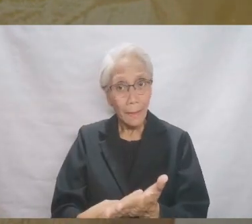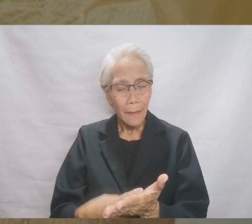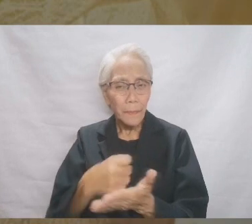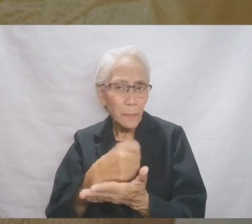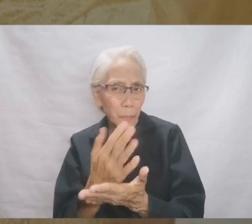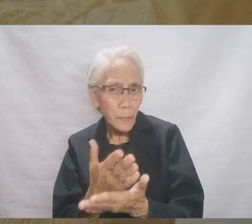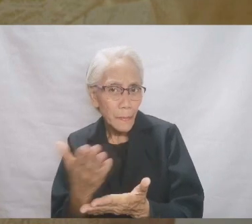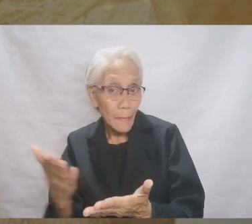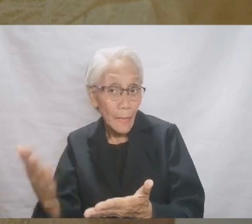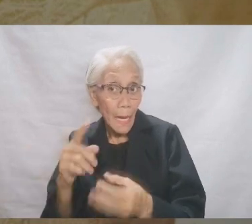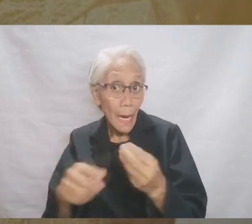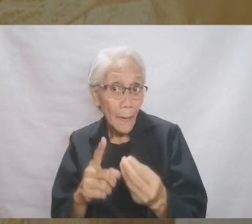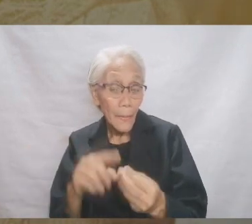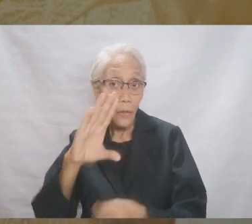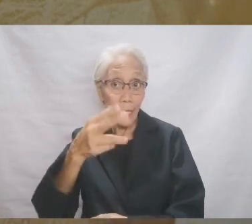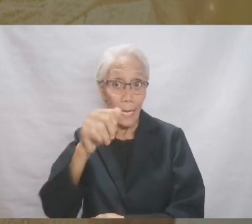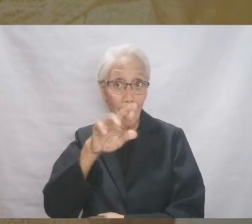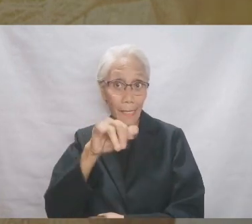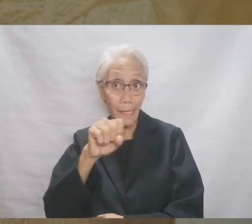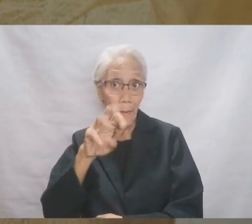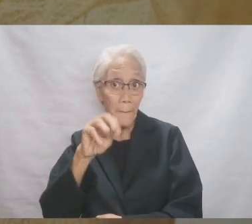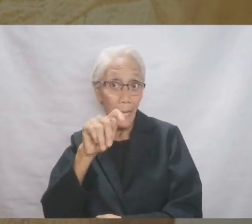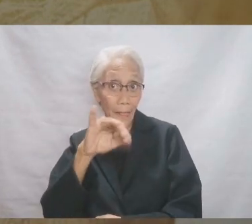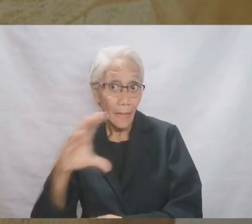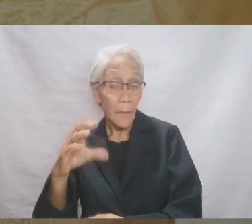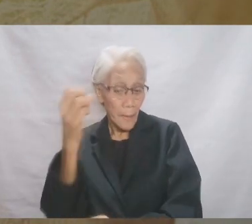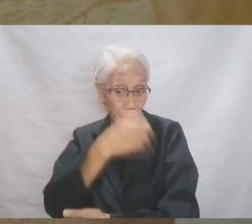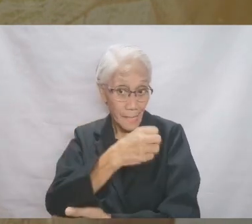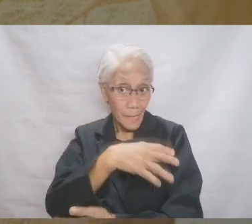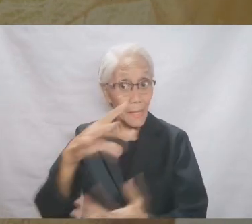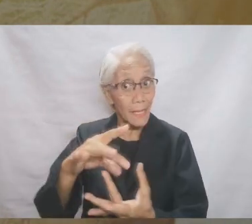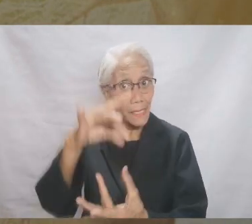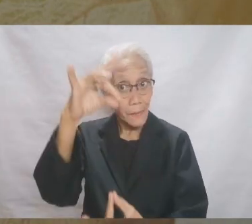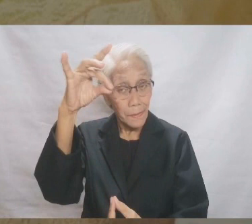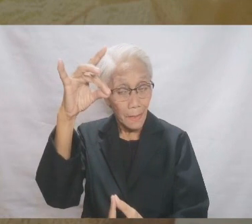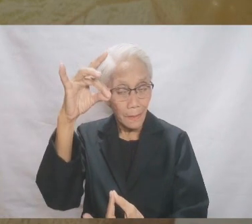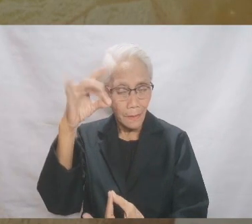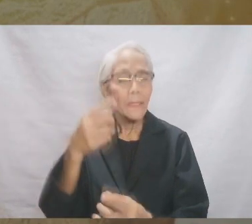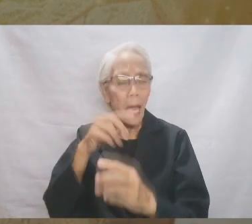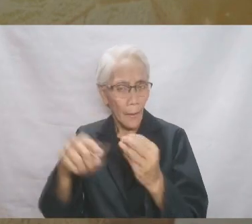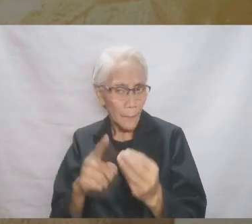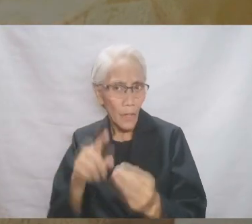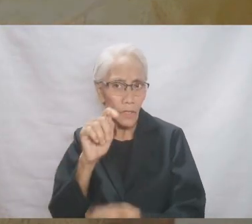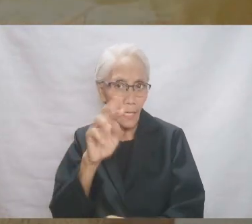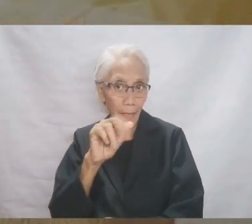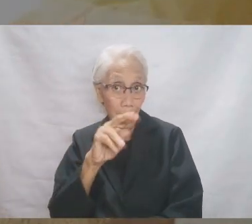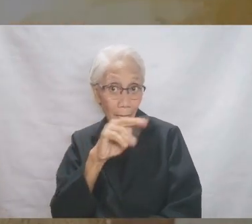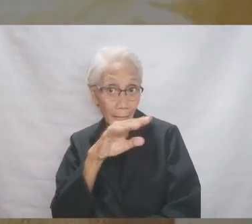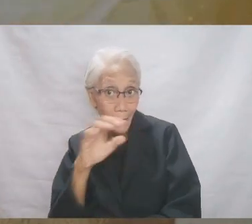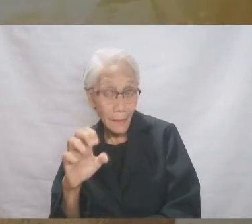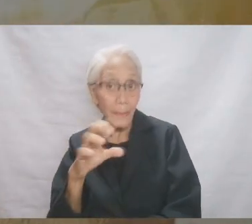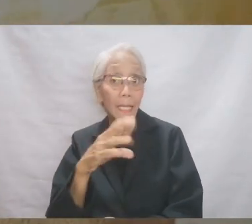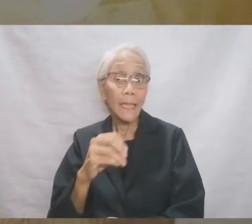natin ang ilang bagay tungkol sa charismatic baptism in the Spirit, tungkol sa trances,